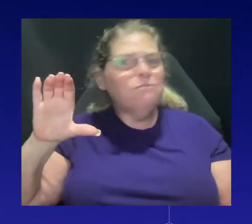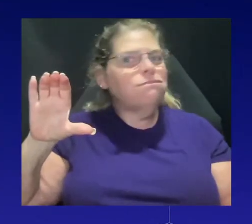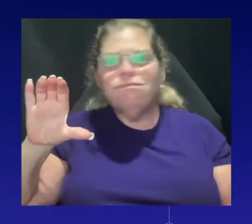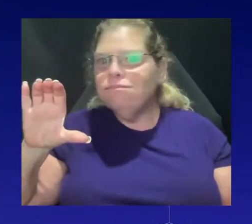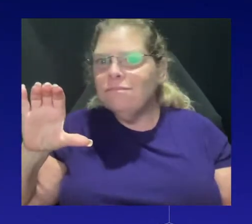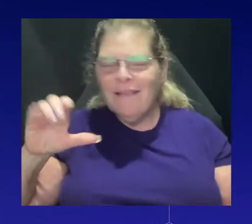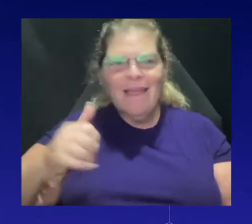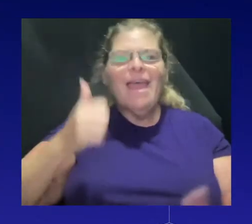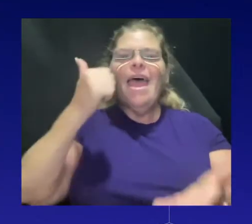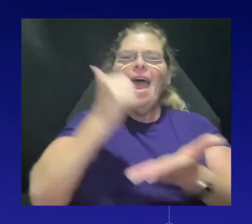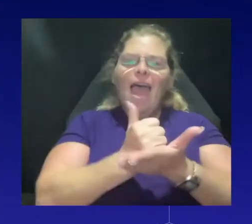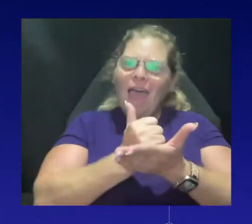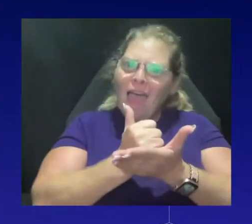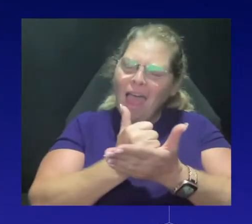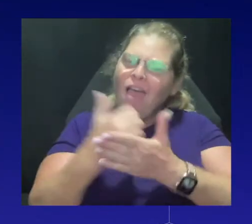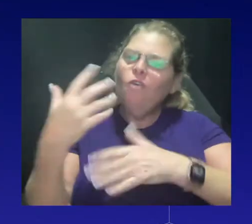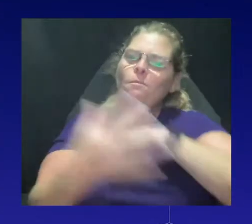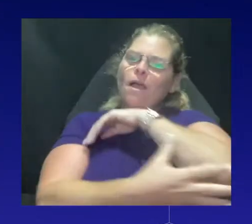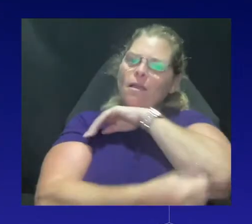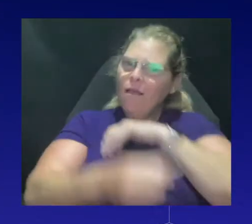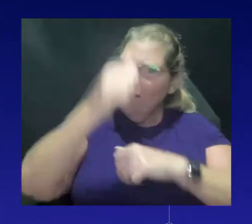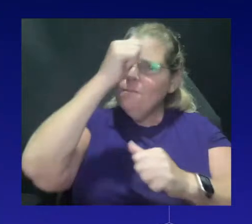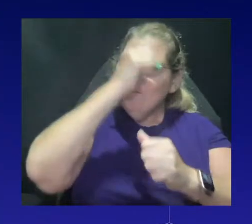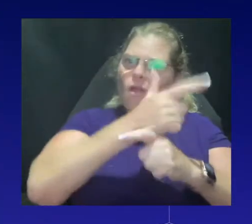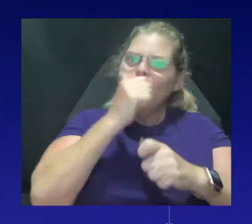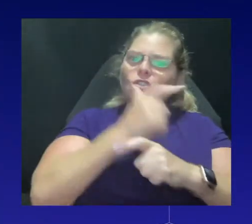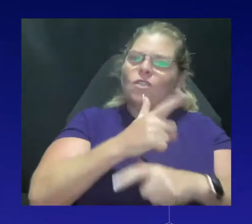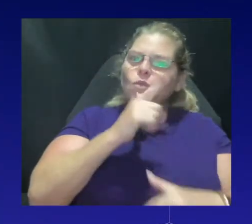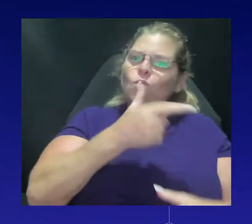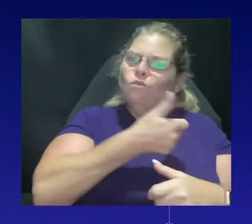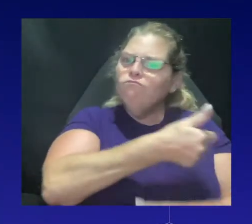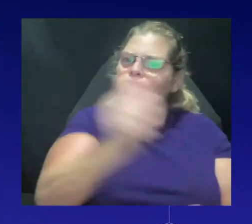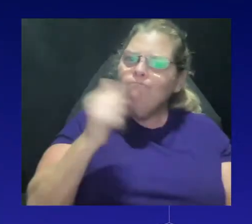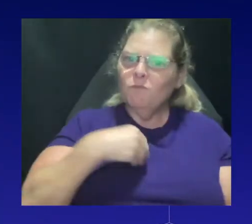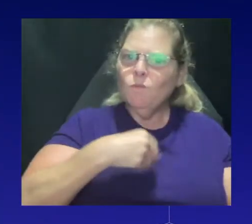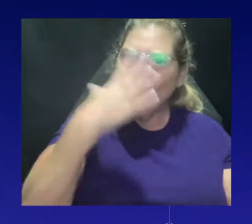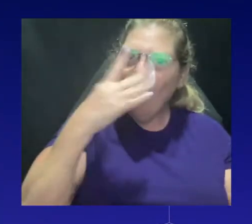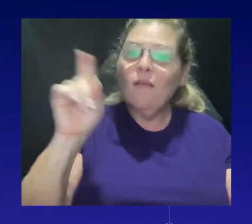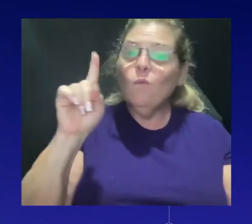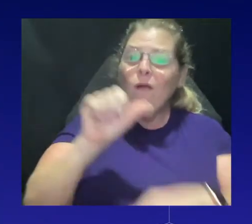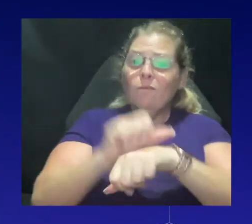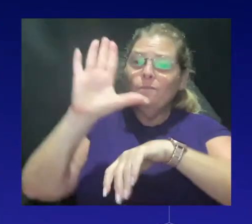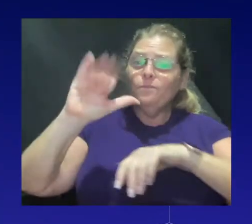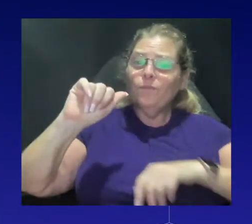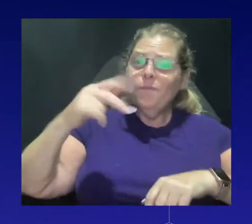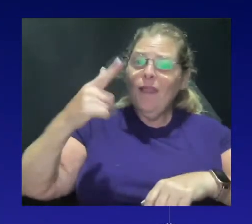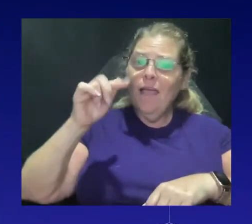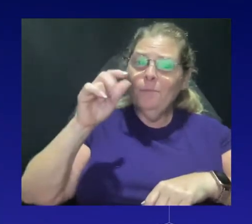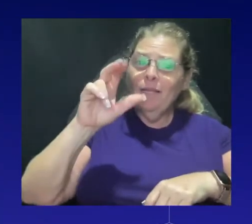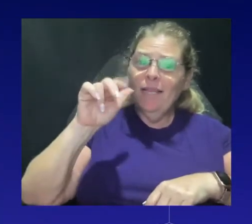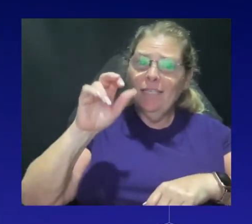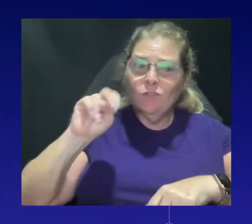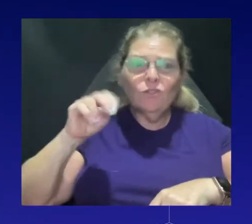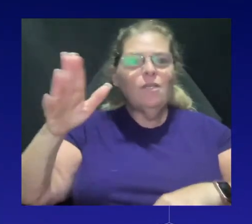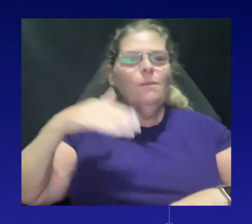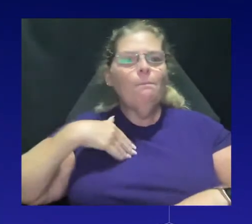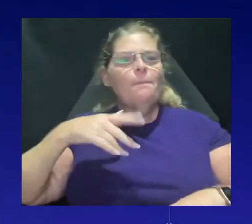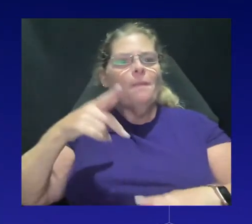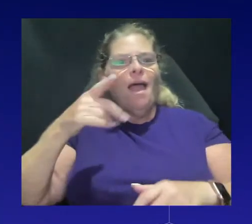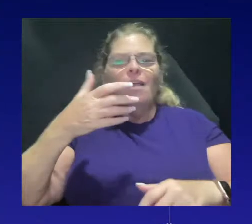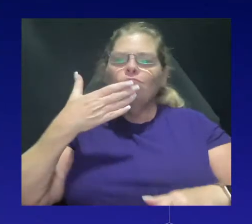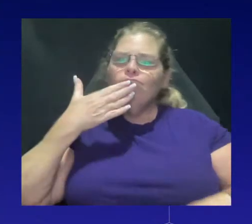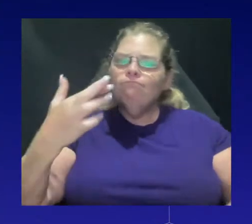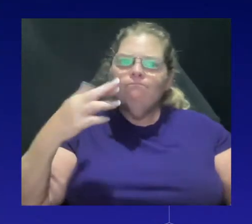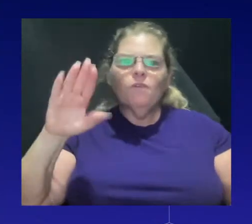and sisters in Appalachia. And as my dear sister friend Martha Aguaya told me